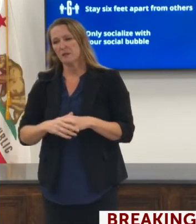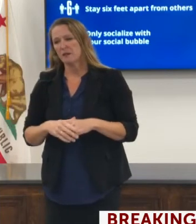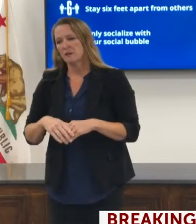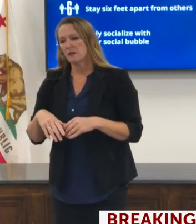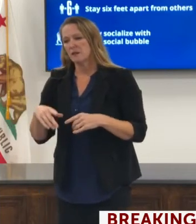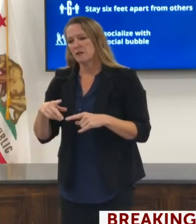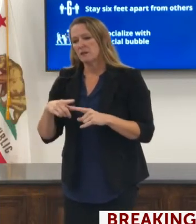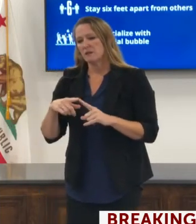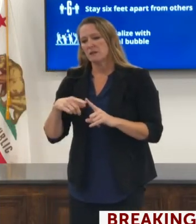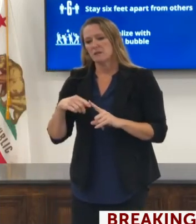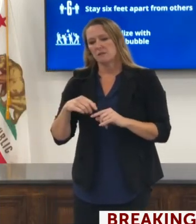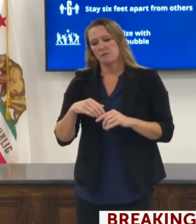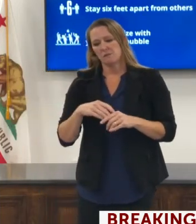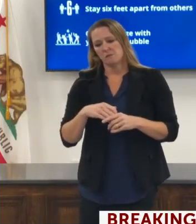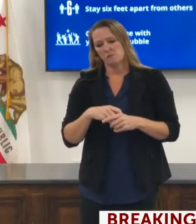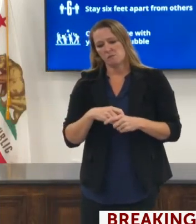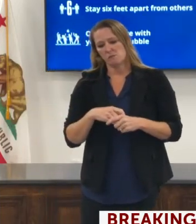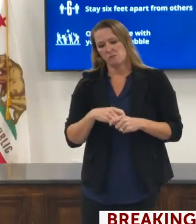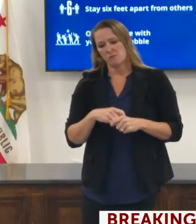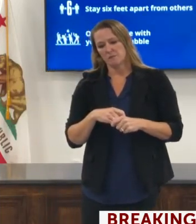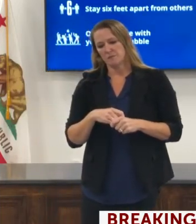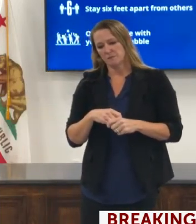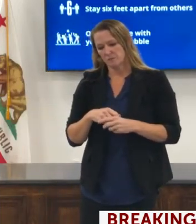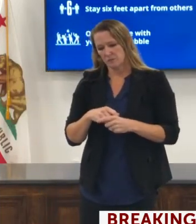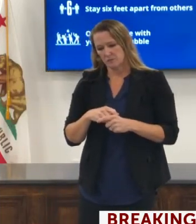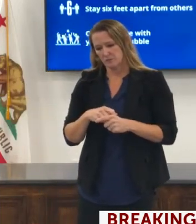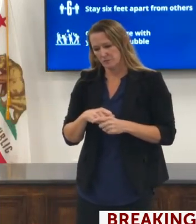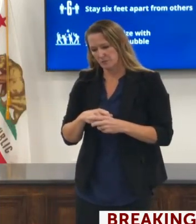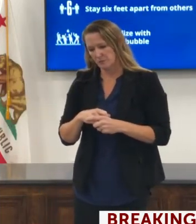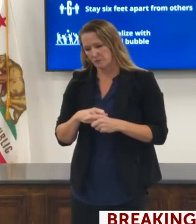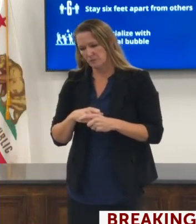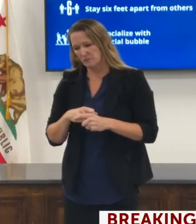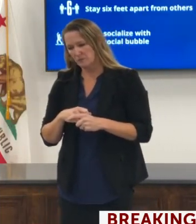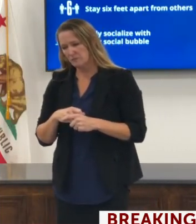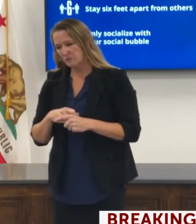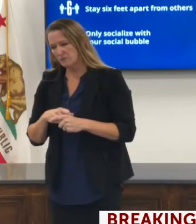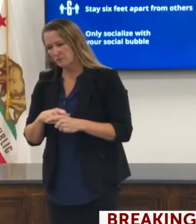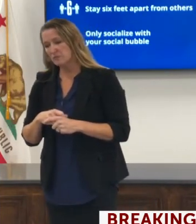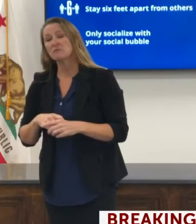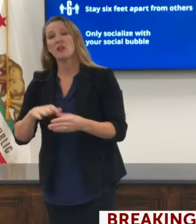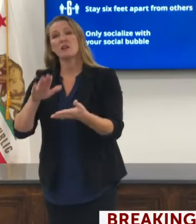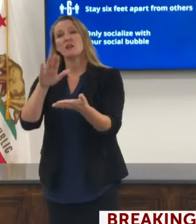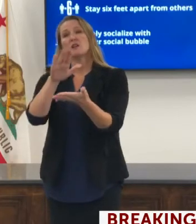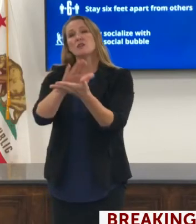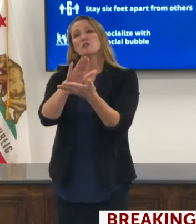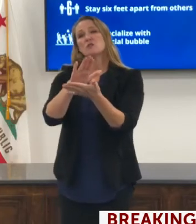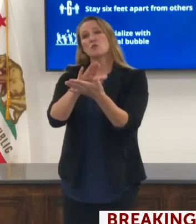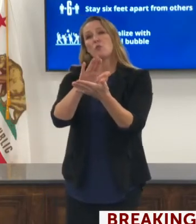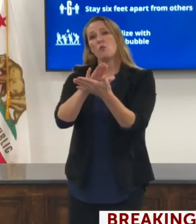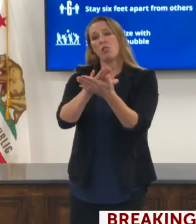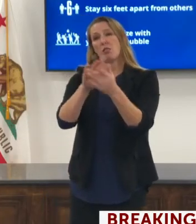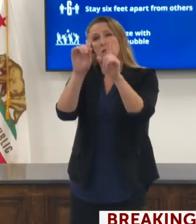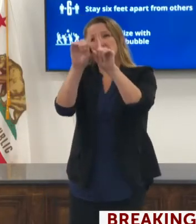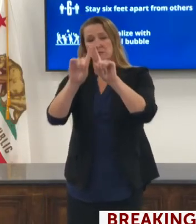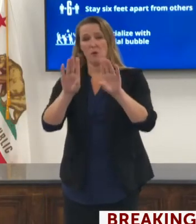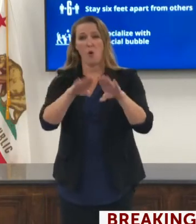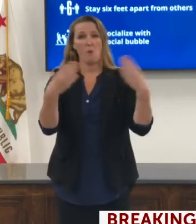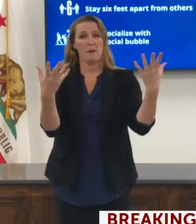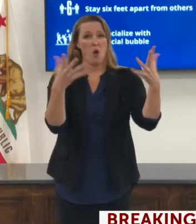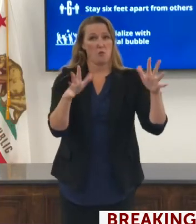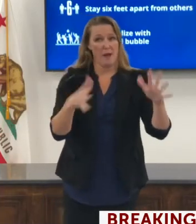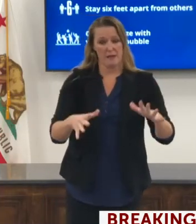schools that have reopened here in the county, state, and across the nation in terms of spread?